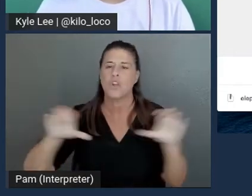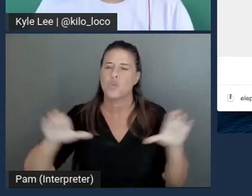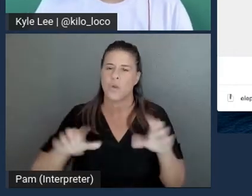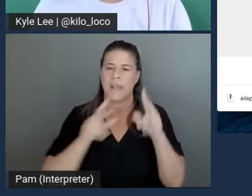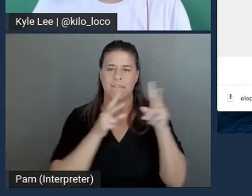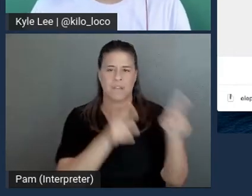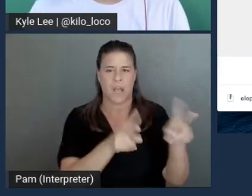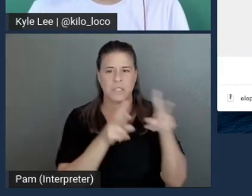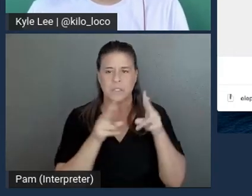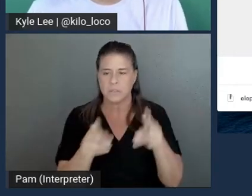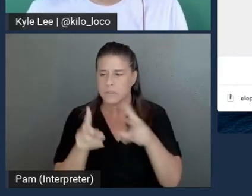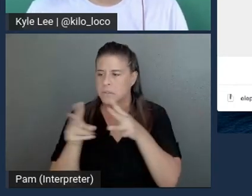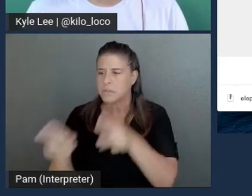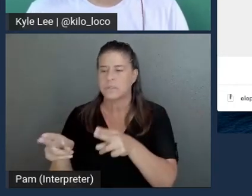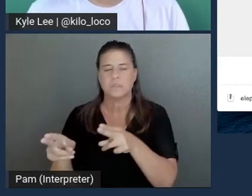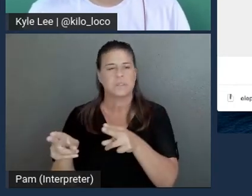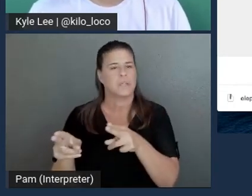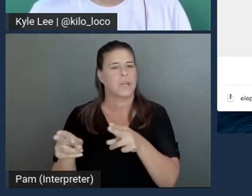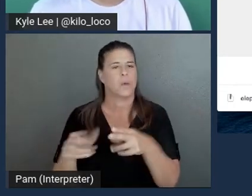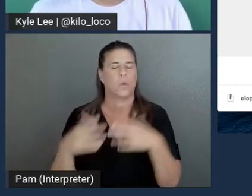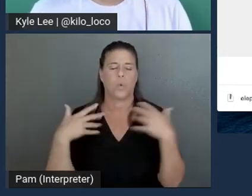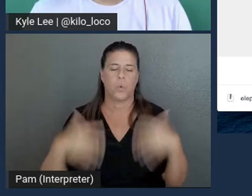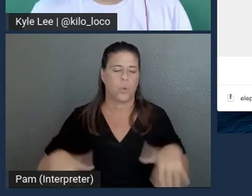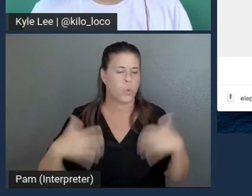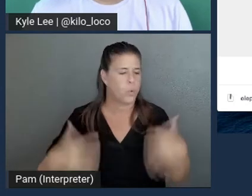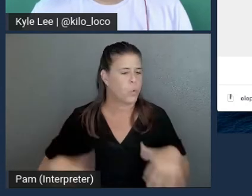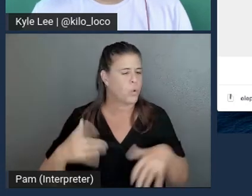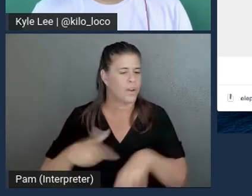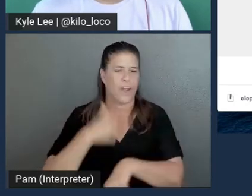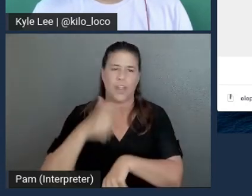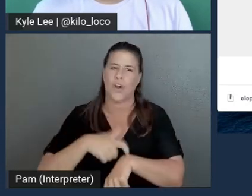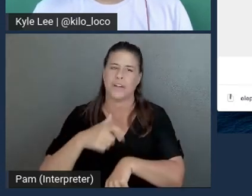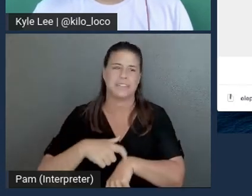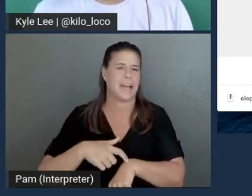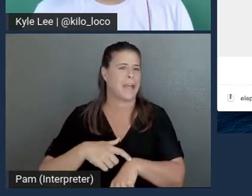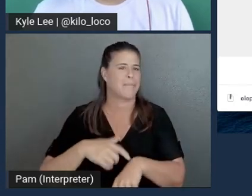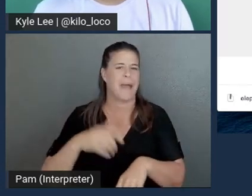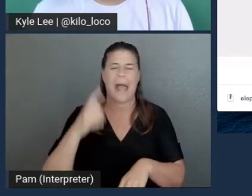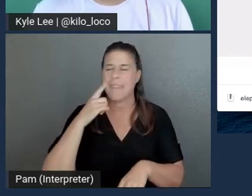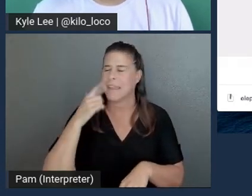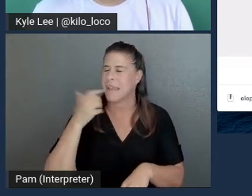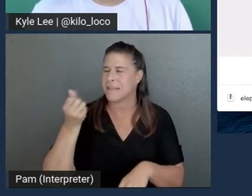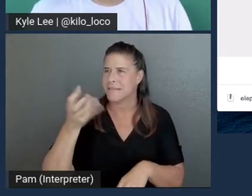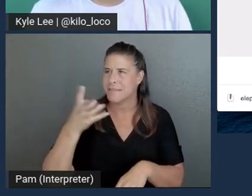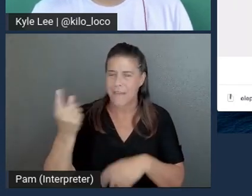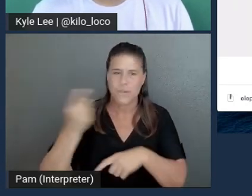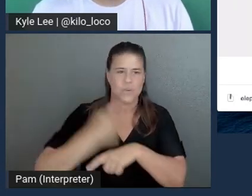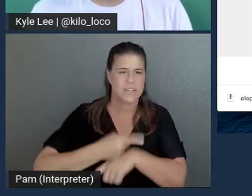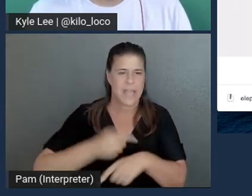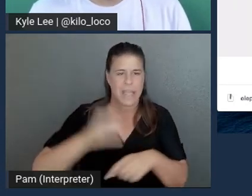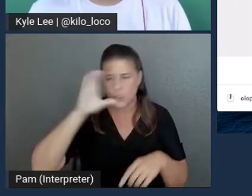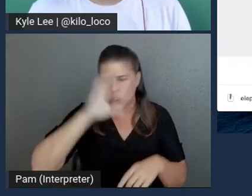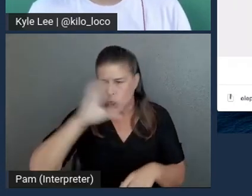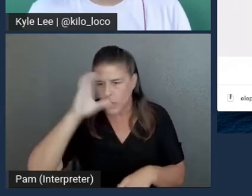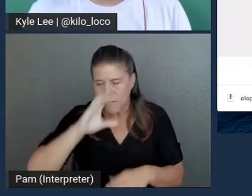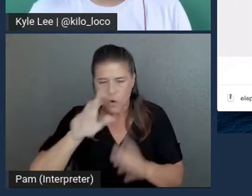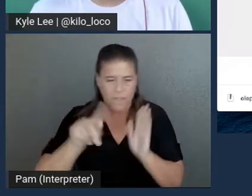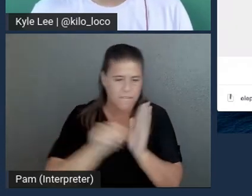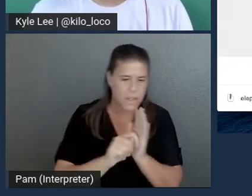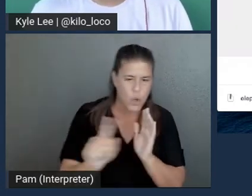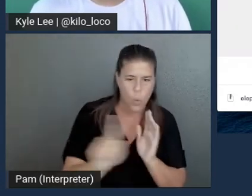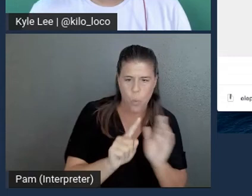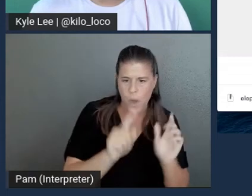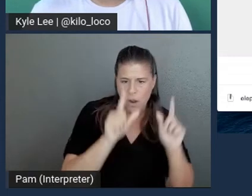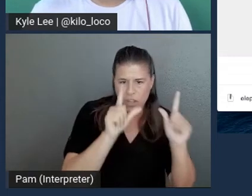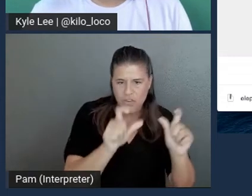cuts. And boy, that took so long. I think I spent like days just searching through the videos, trying to find where the shot ends, where